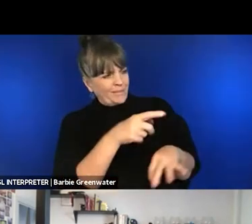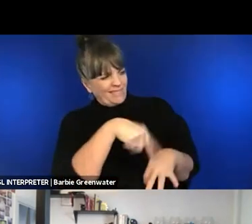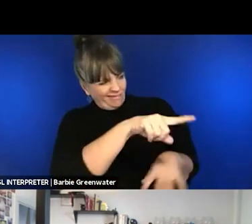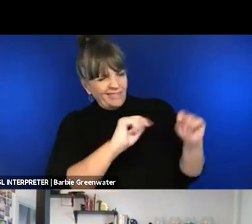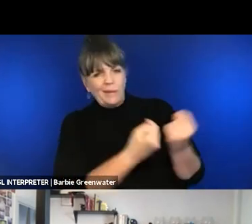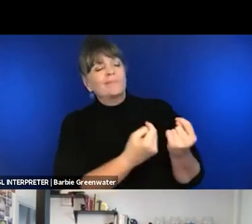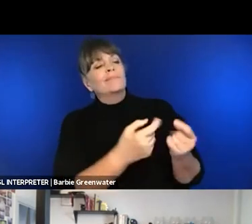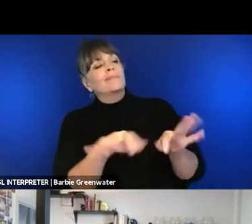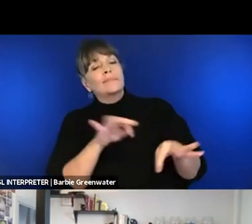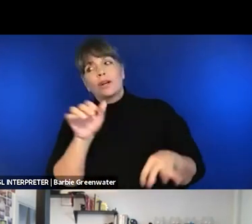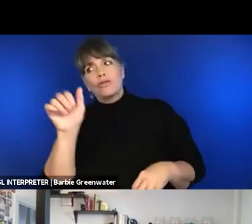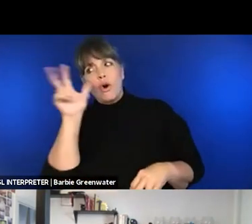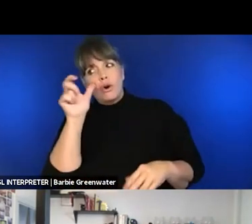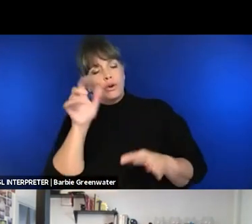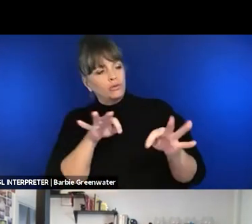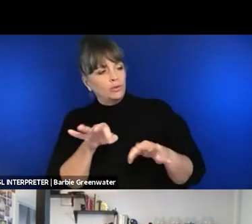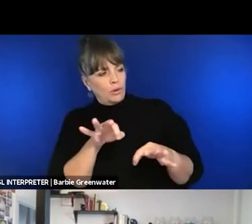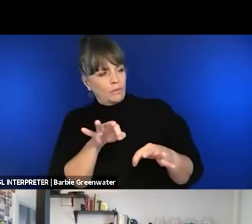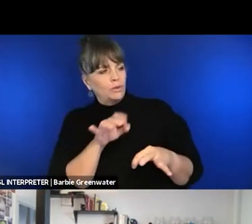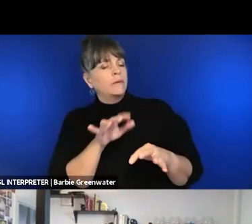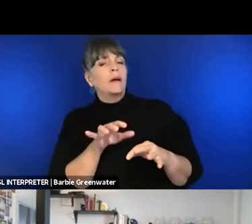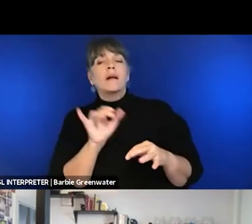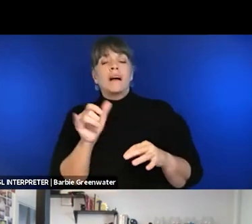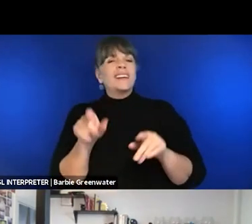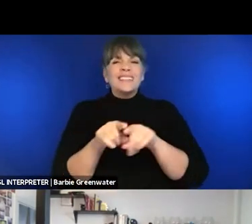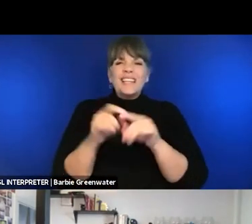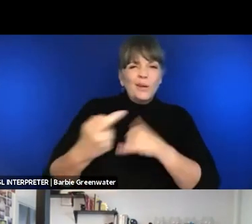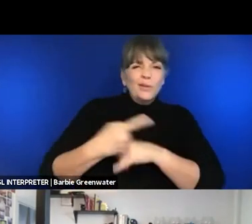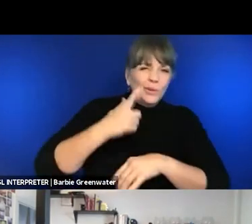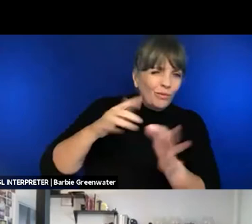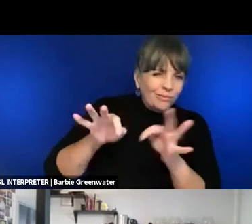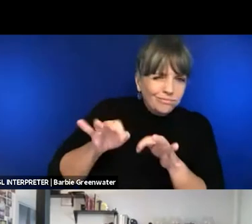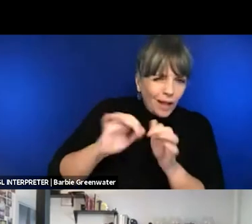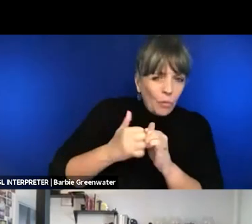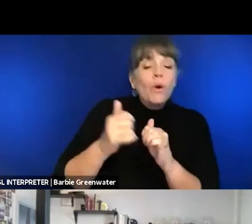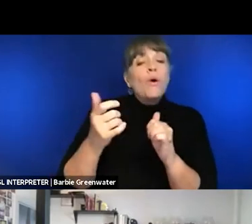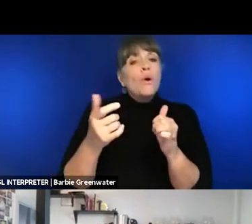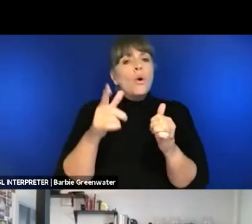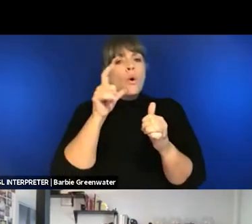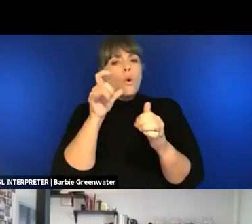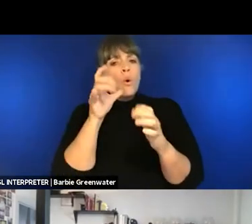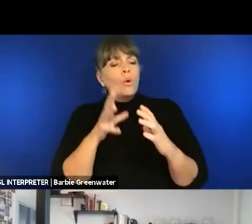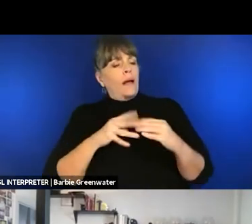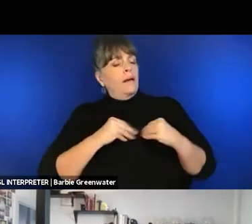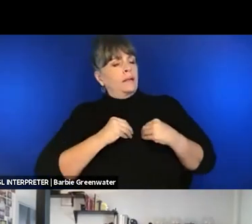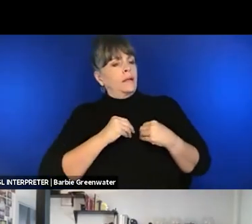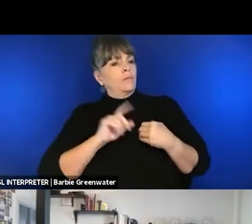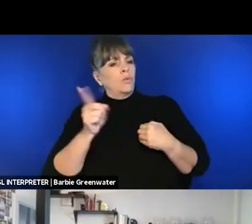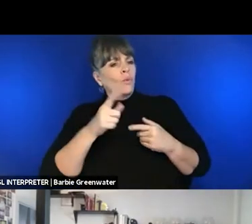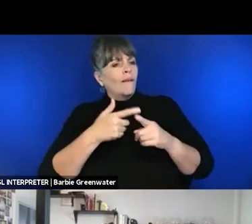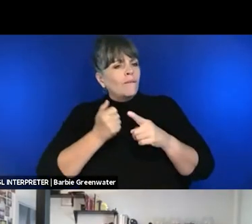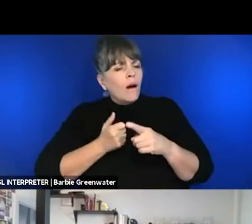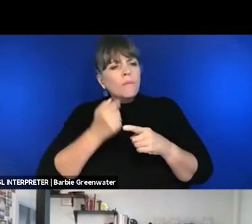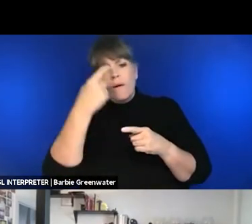description is, kind of like we're going to be doing here today, who can accept it, where it kind of was born from and